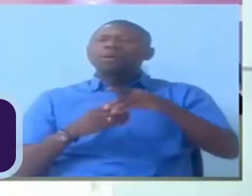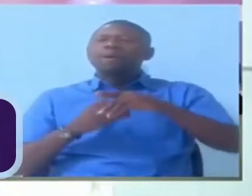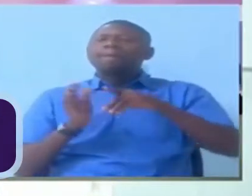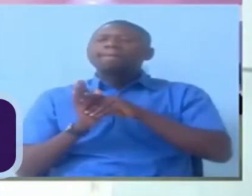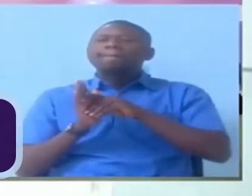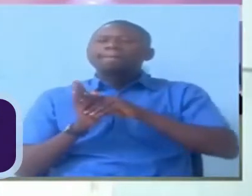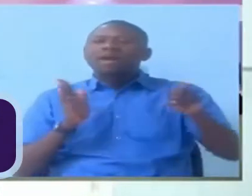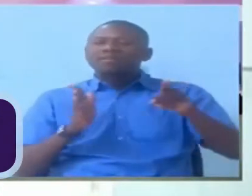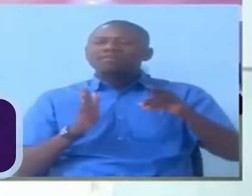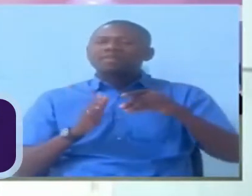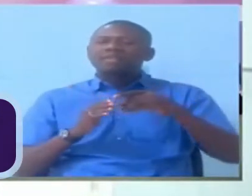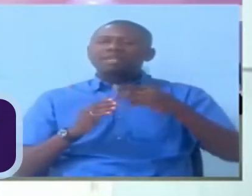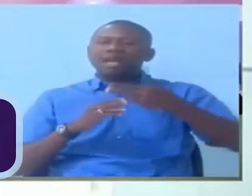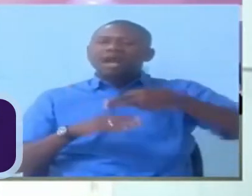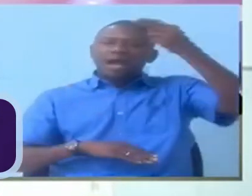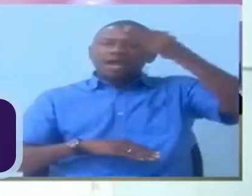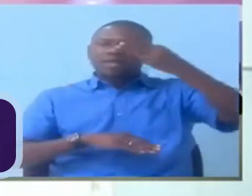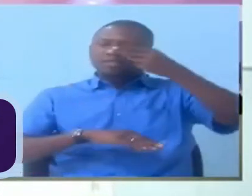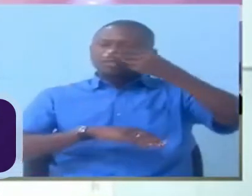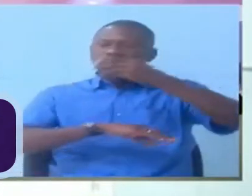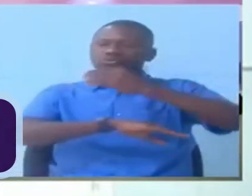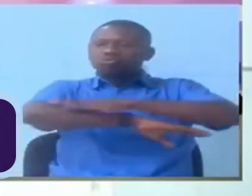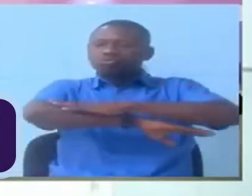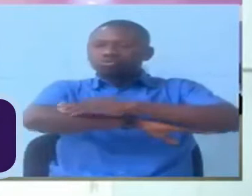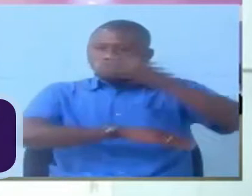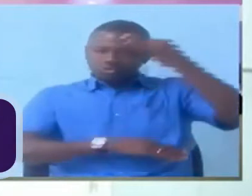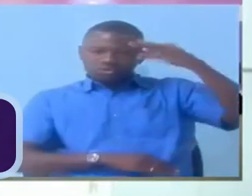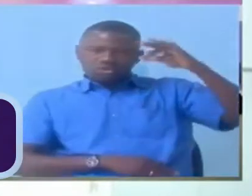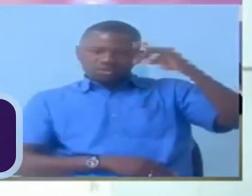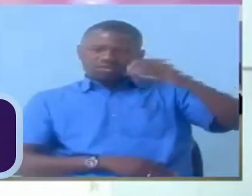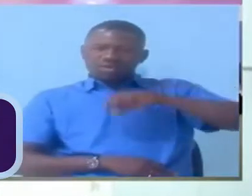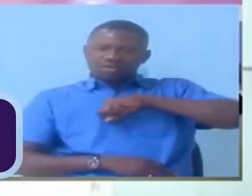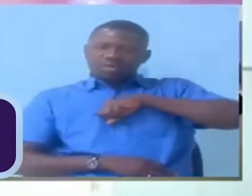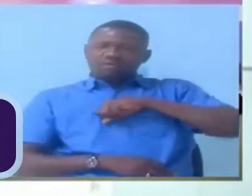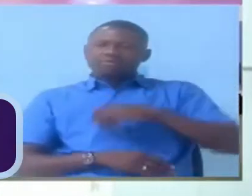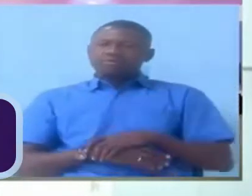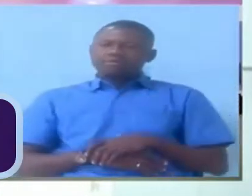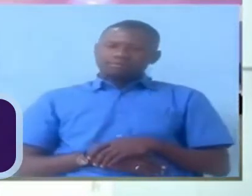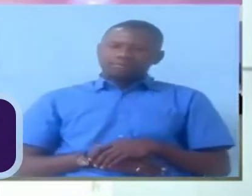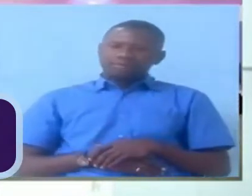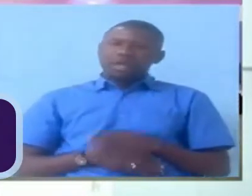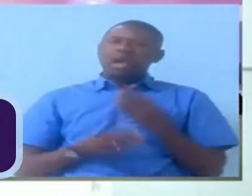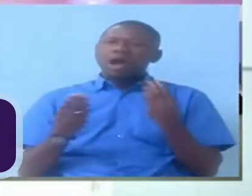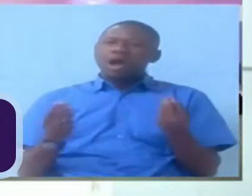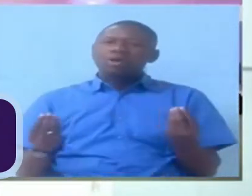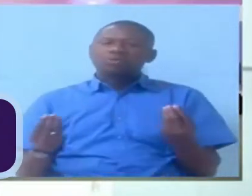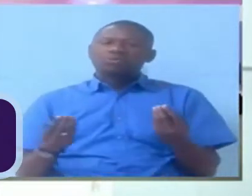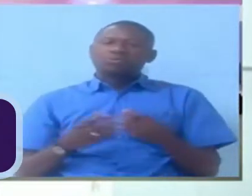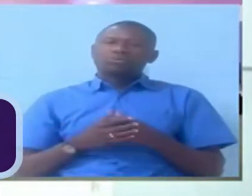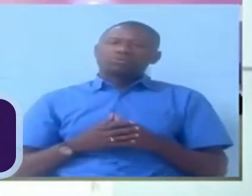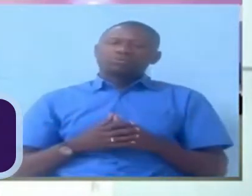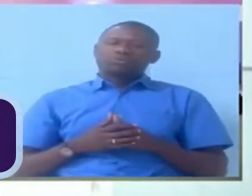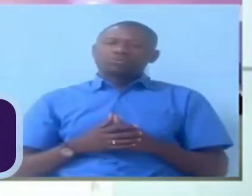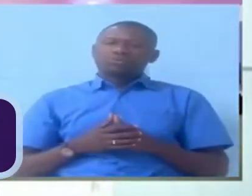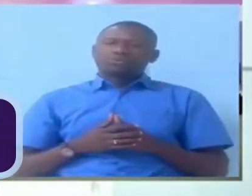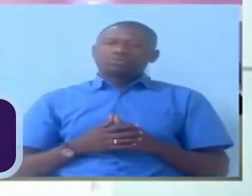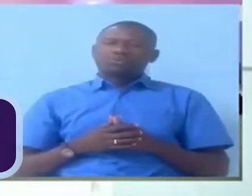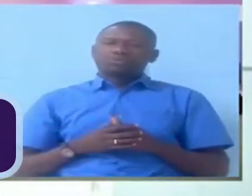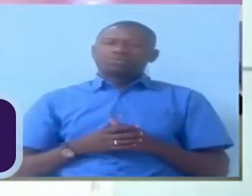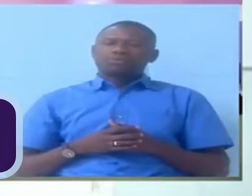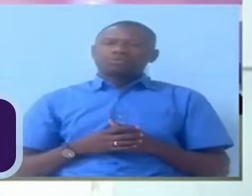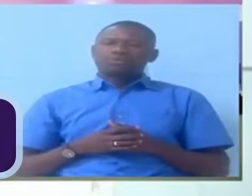briefly your background information. So the andirikan sa for mole etelen jumati background